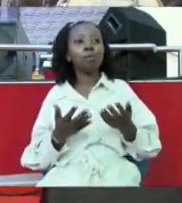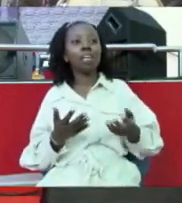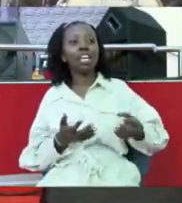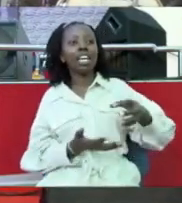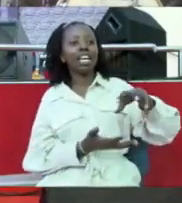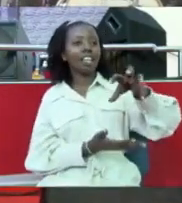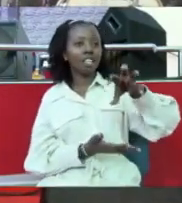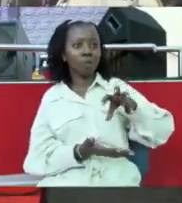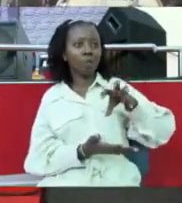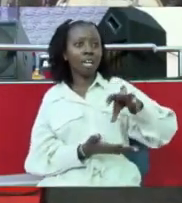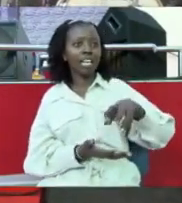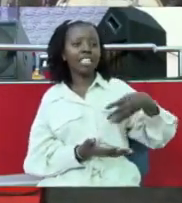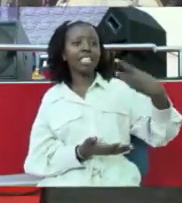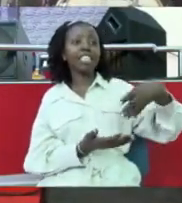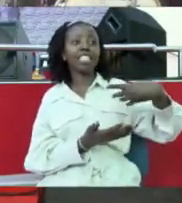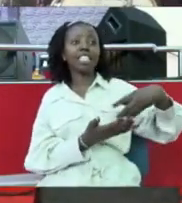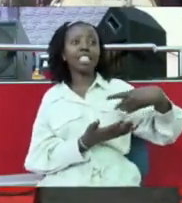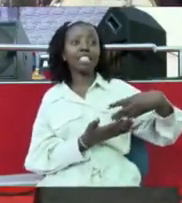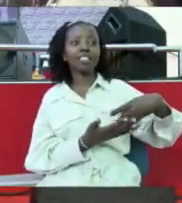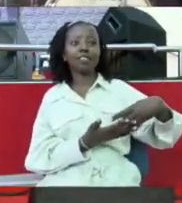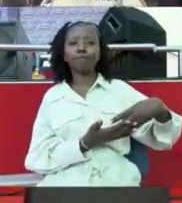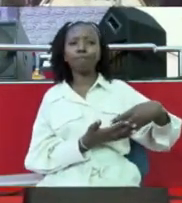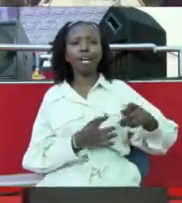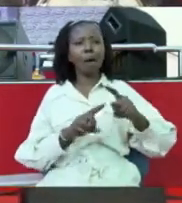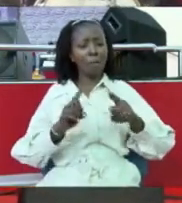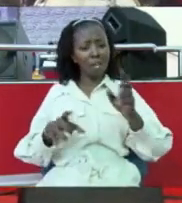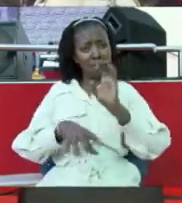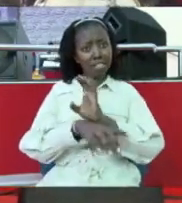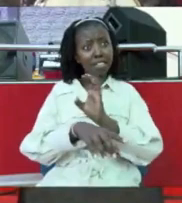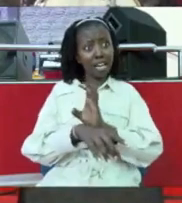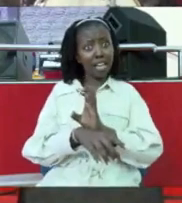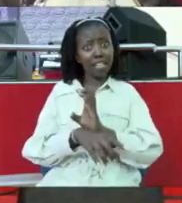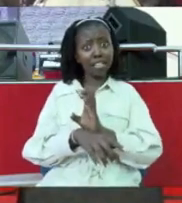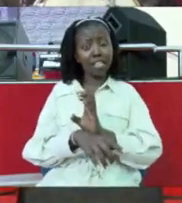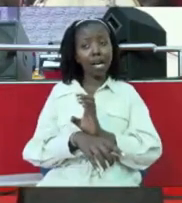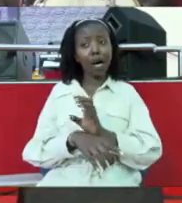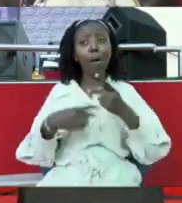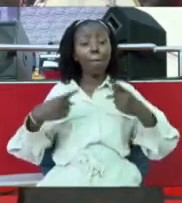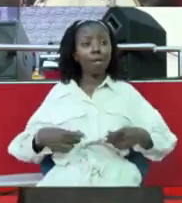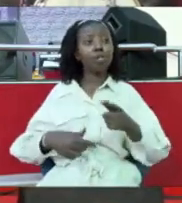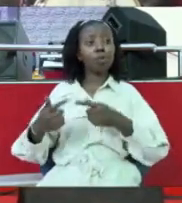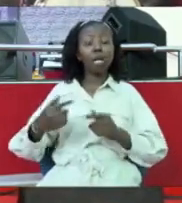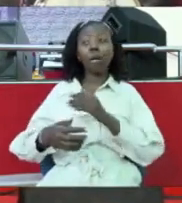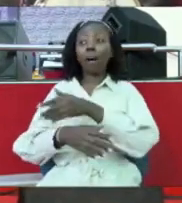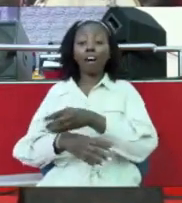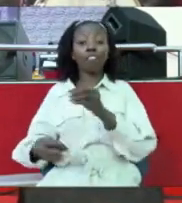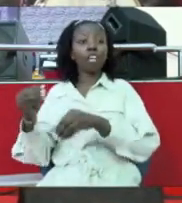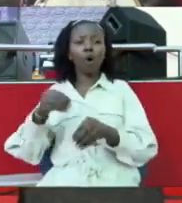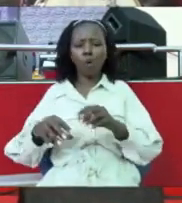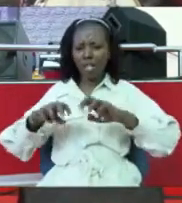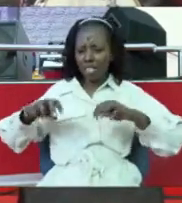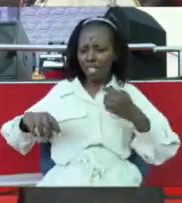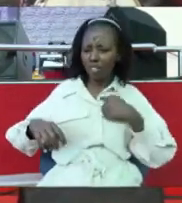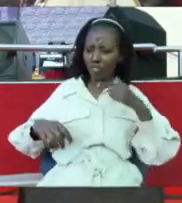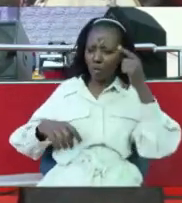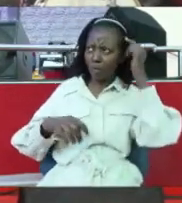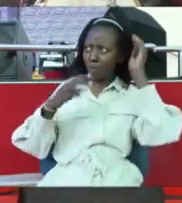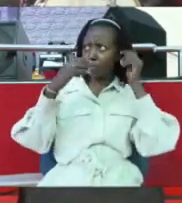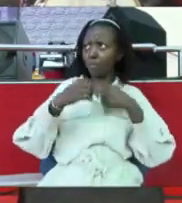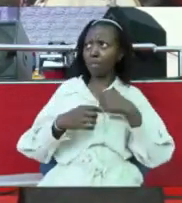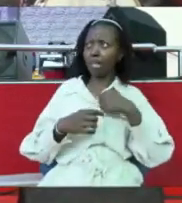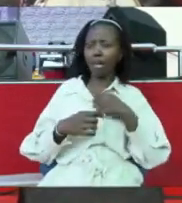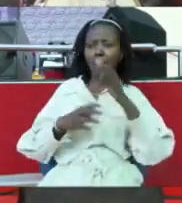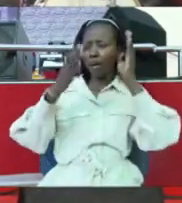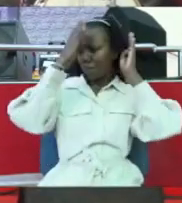Do you know you are laughing? But this church, somebody came after offering. Mtu alikuja. Looked for me. Akanitafuta.